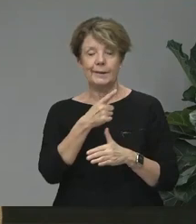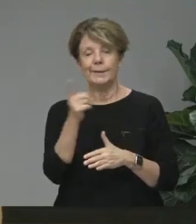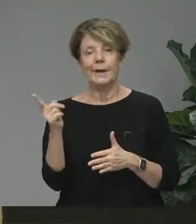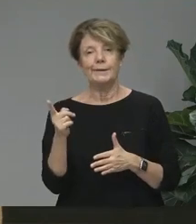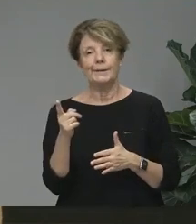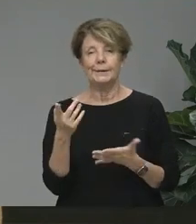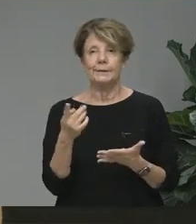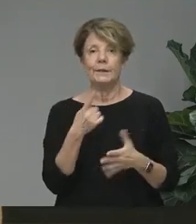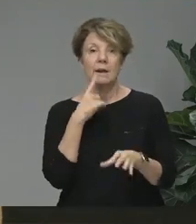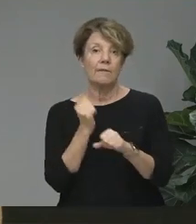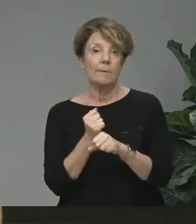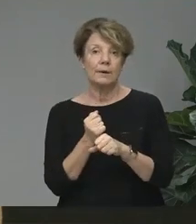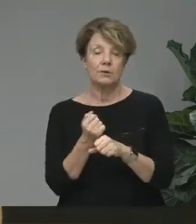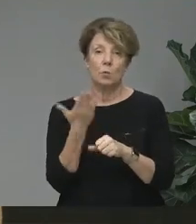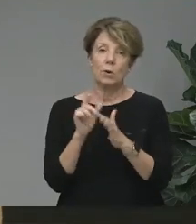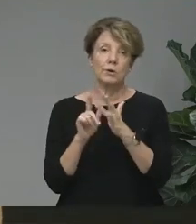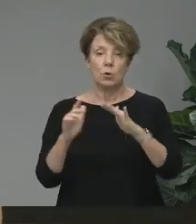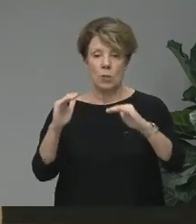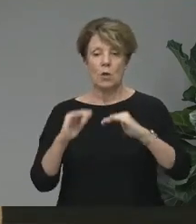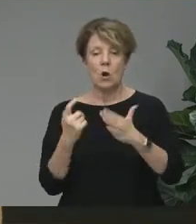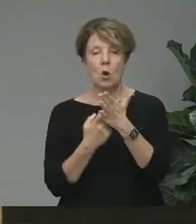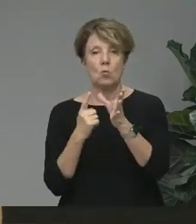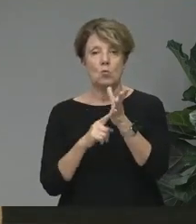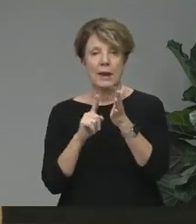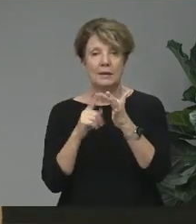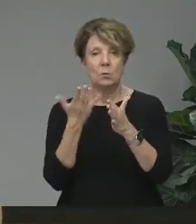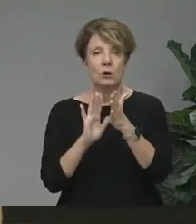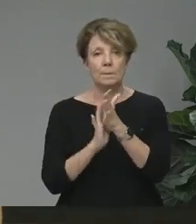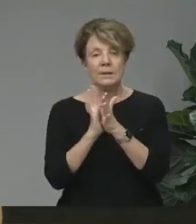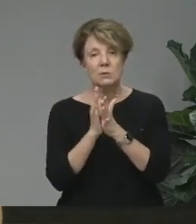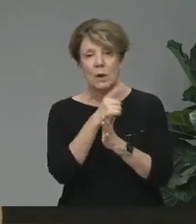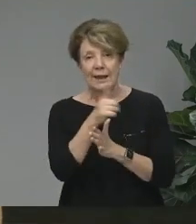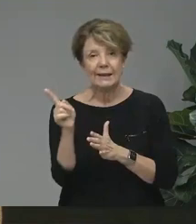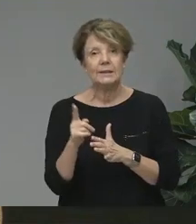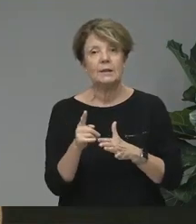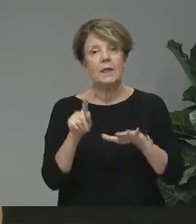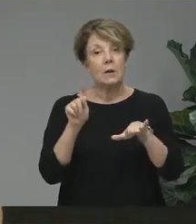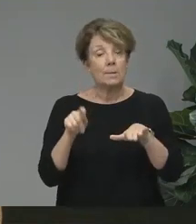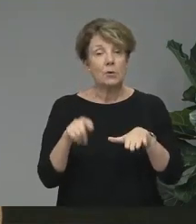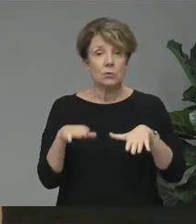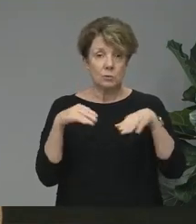government was wanting to persuade the tribunal to adopt. So,